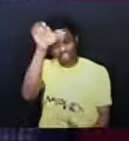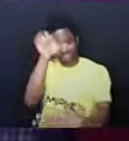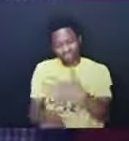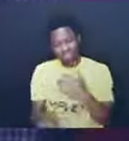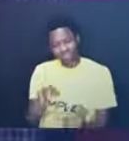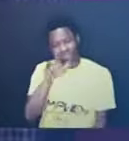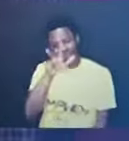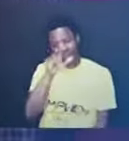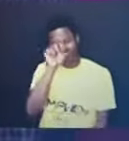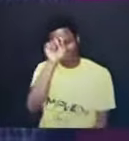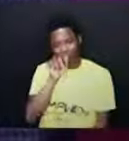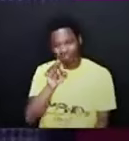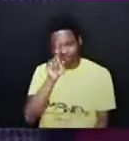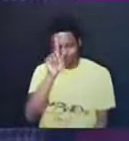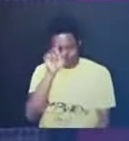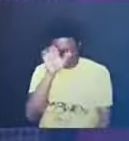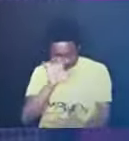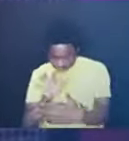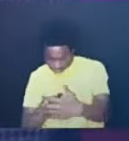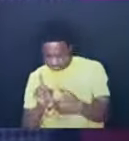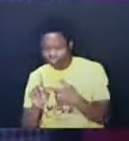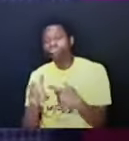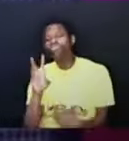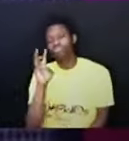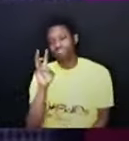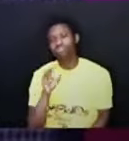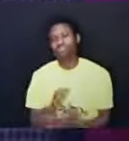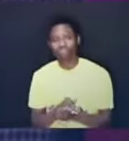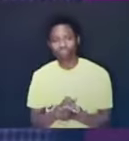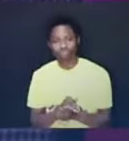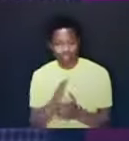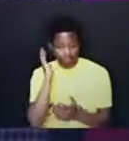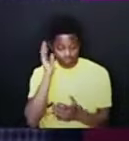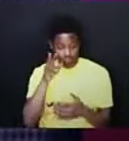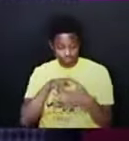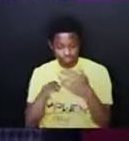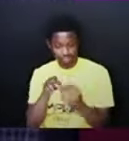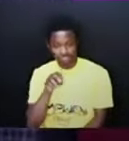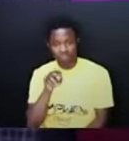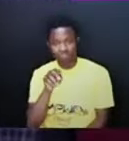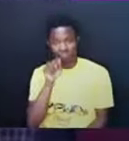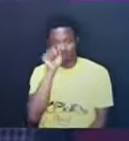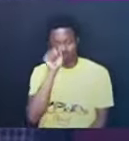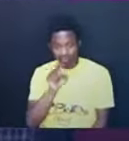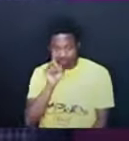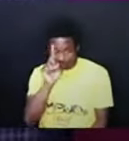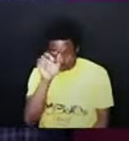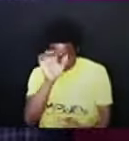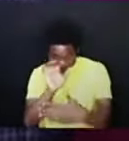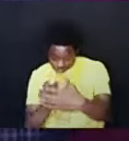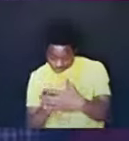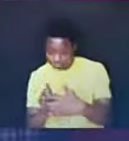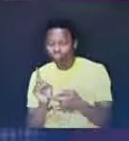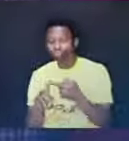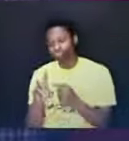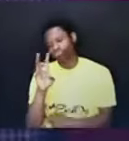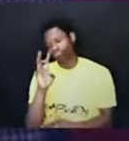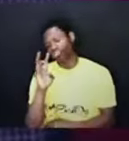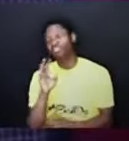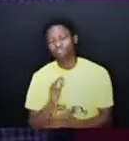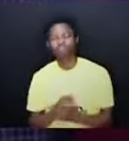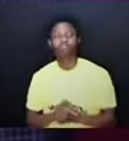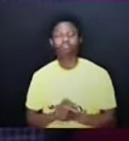6, please. I'll go through 1 to 6, Ephesians chapter 3. Okay, in Ephesians 4, ma eti